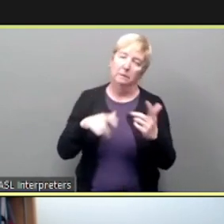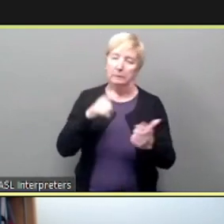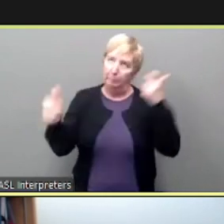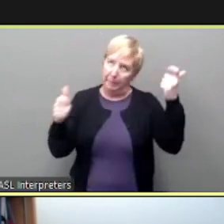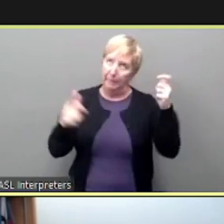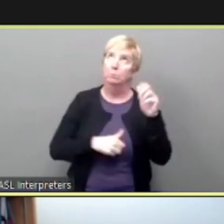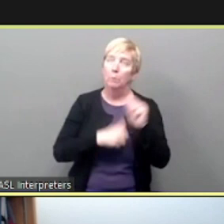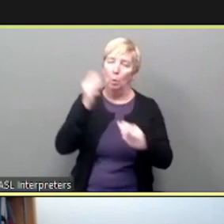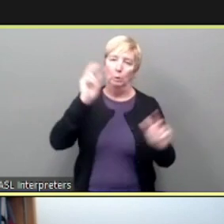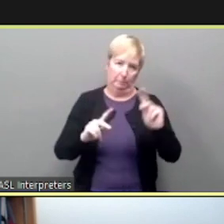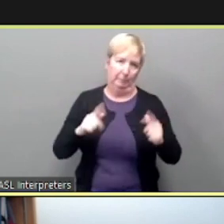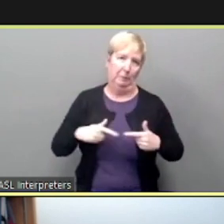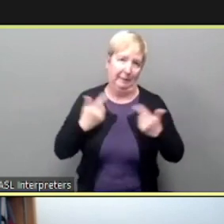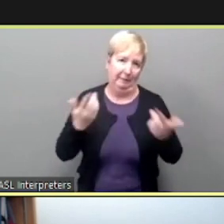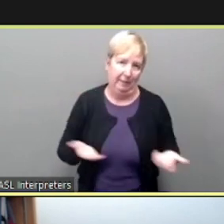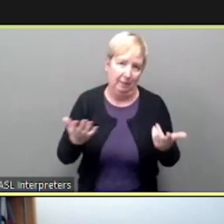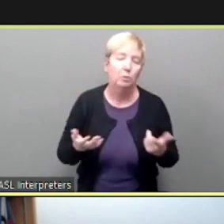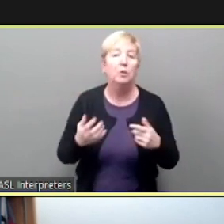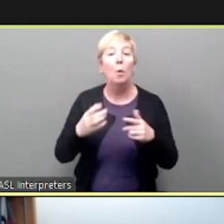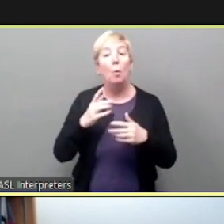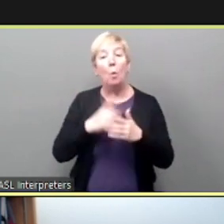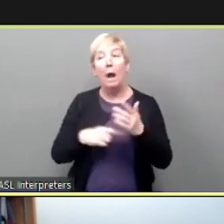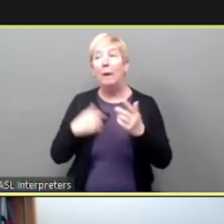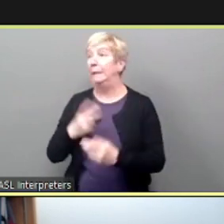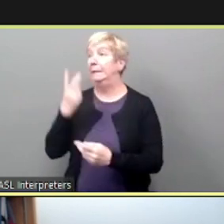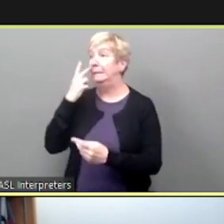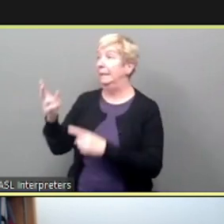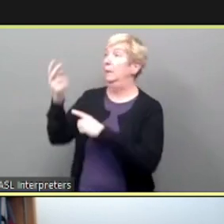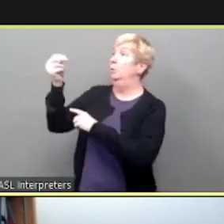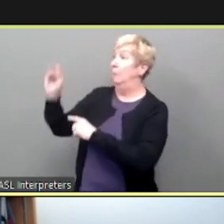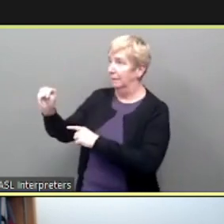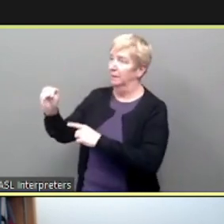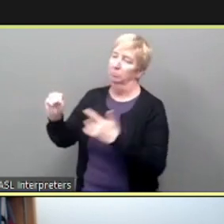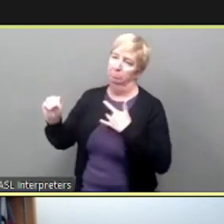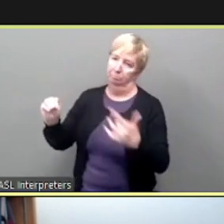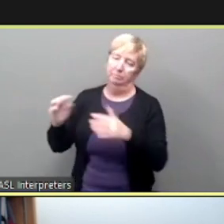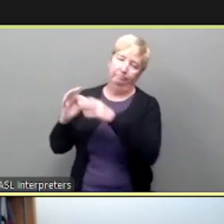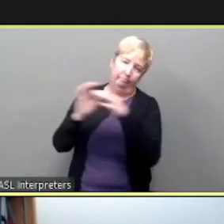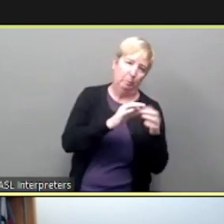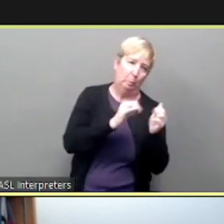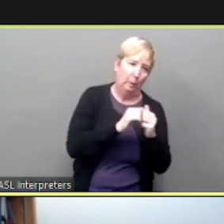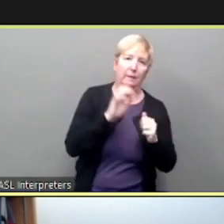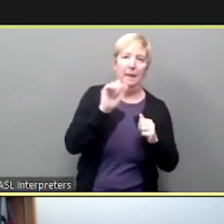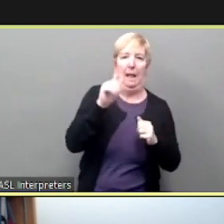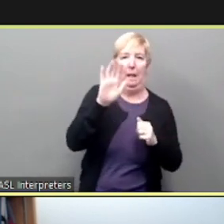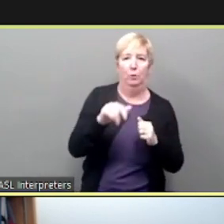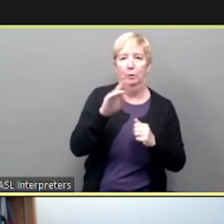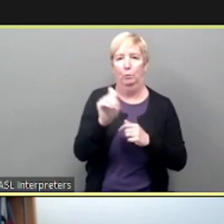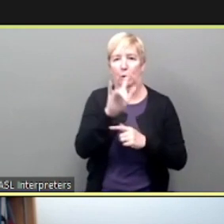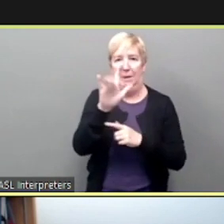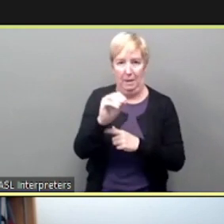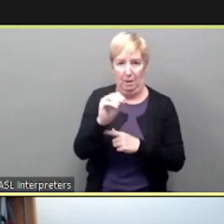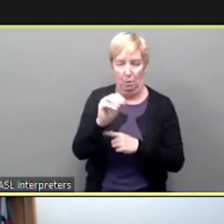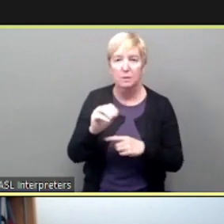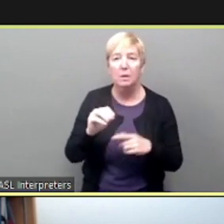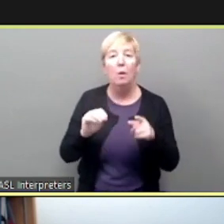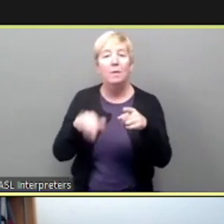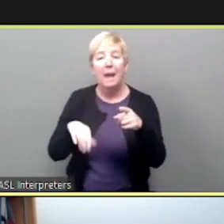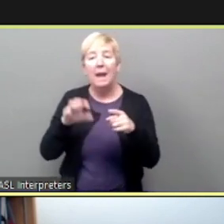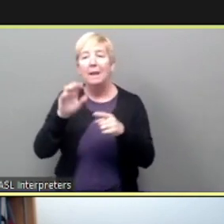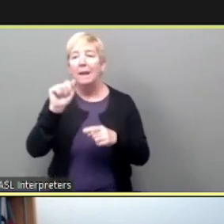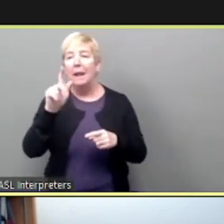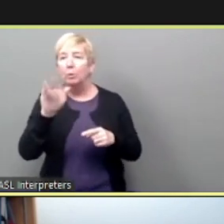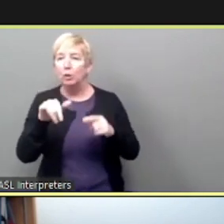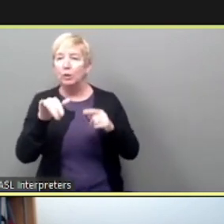what we see across the state as far as the trends. And as you can see here, metro region sitting at